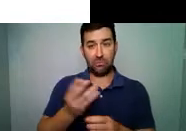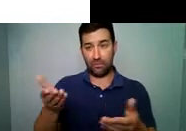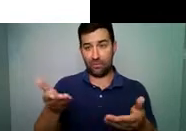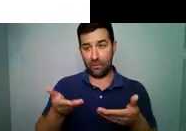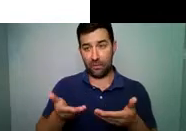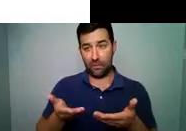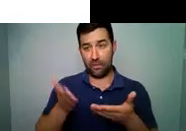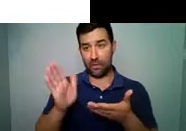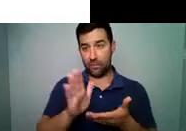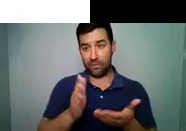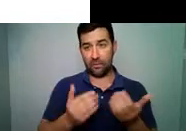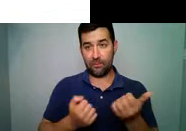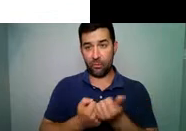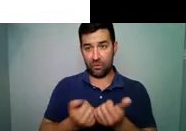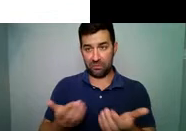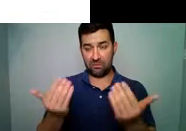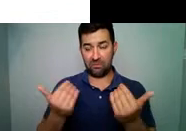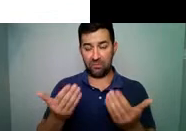that.